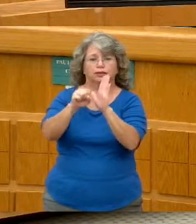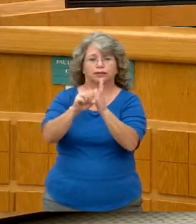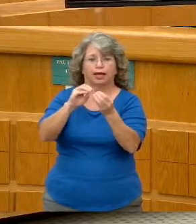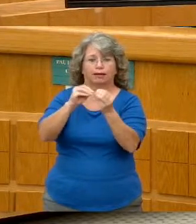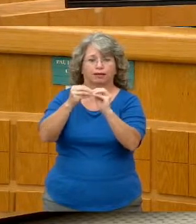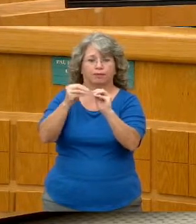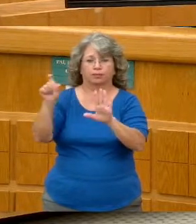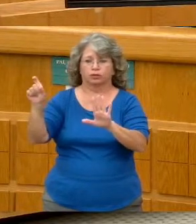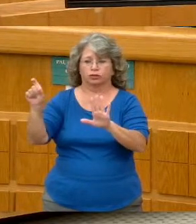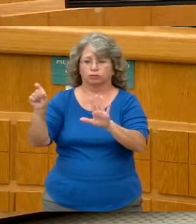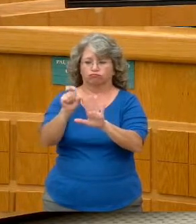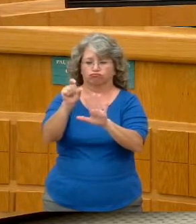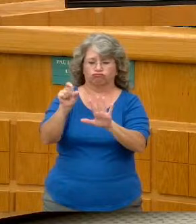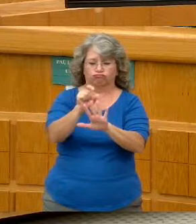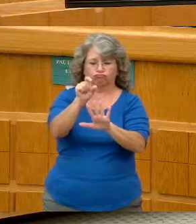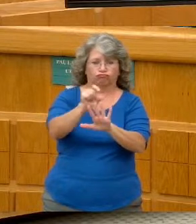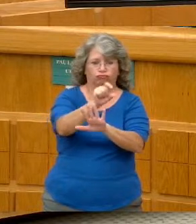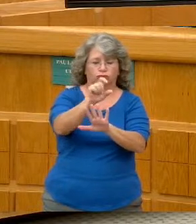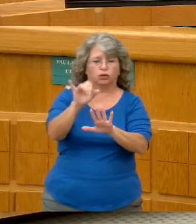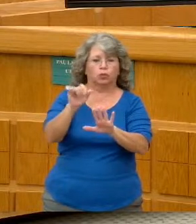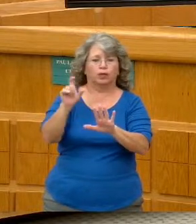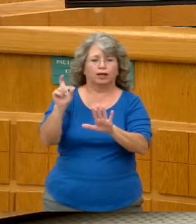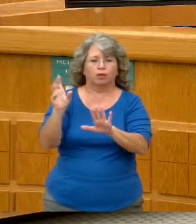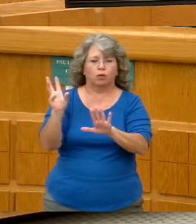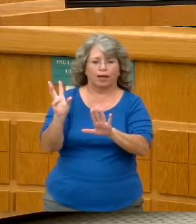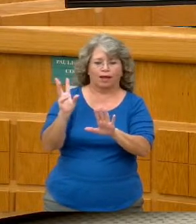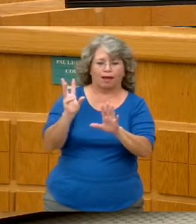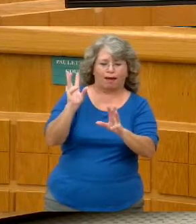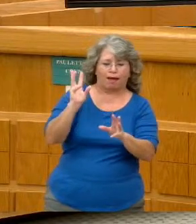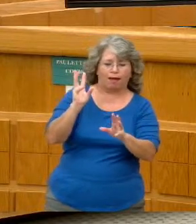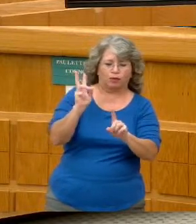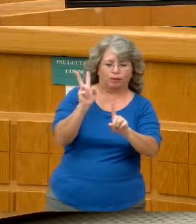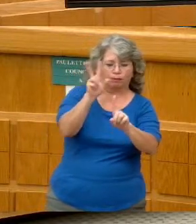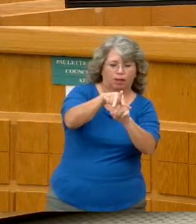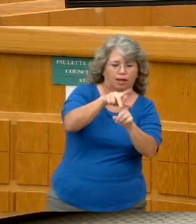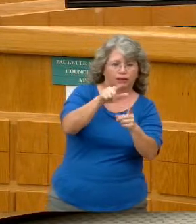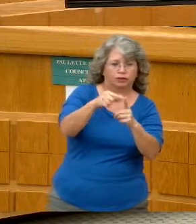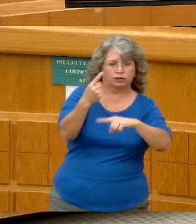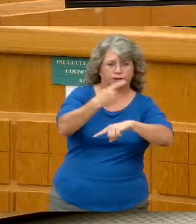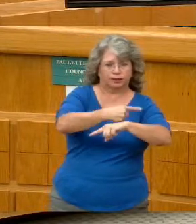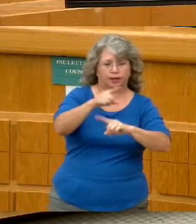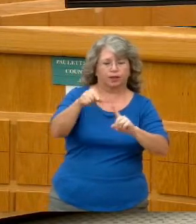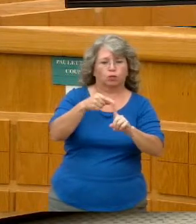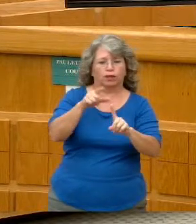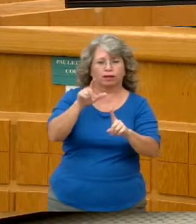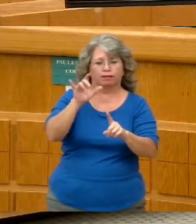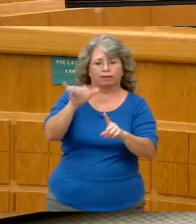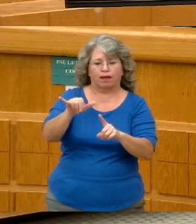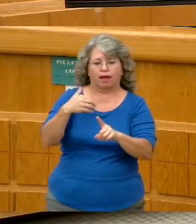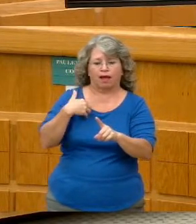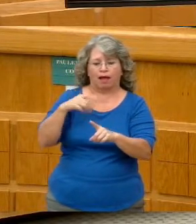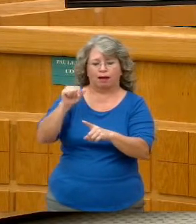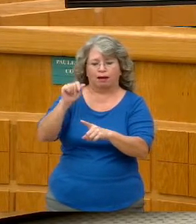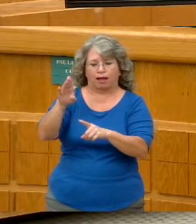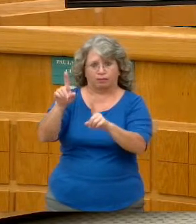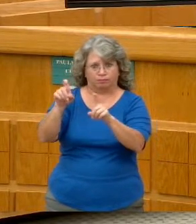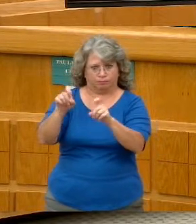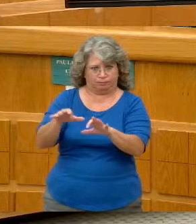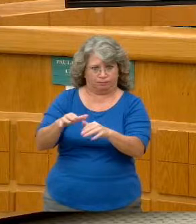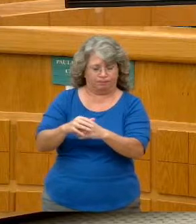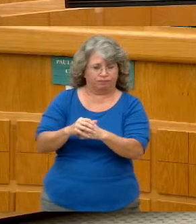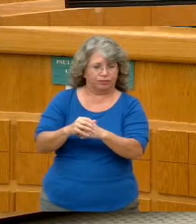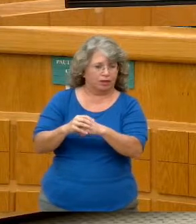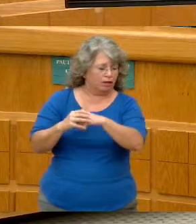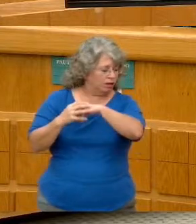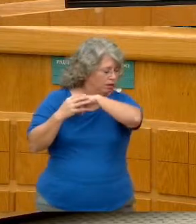the lab test was actually conducted. So if the lab was done back in April, we put the number back in April, and that's how it's